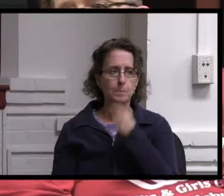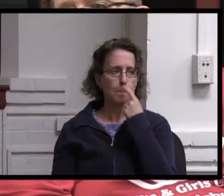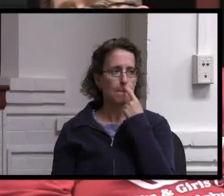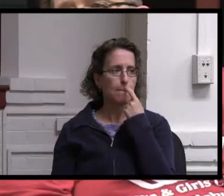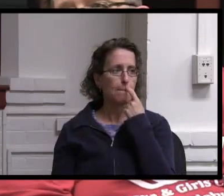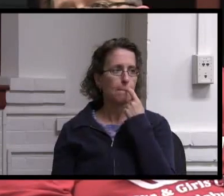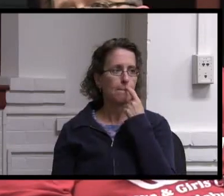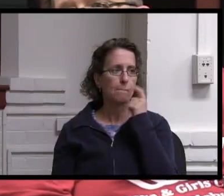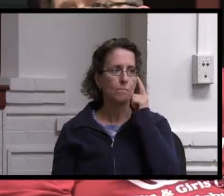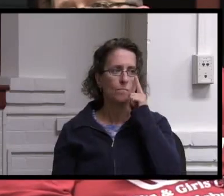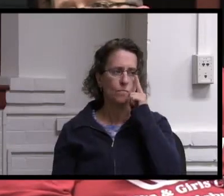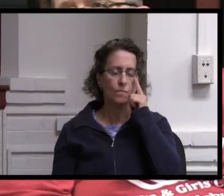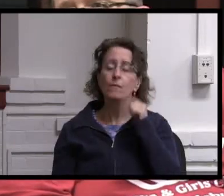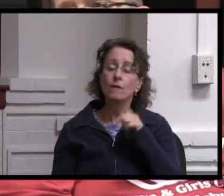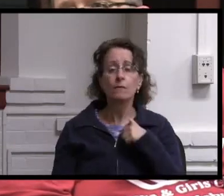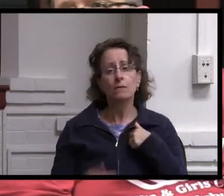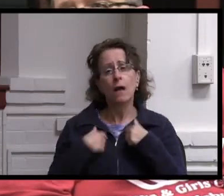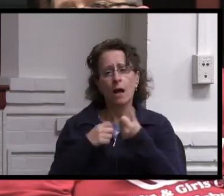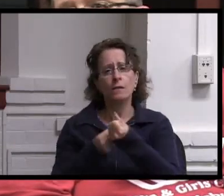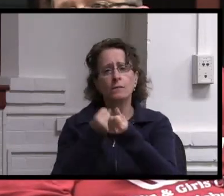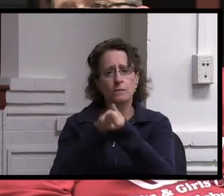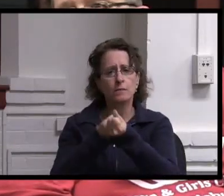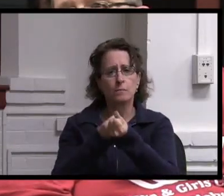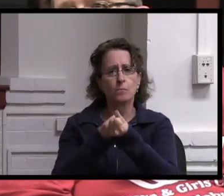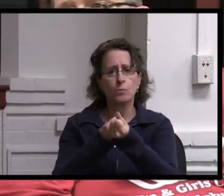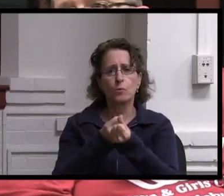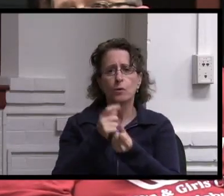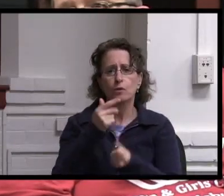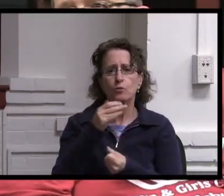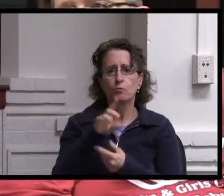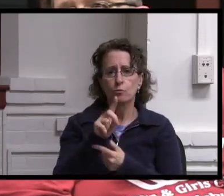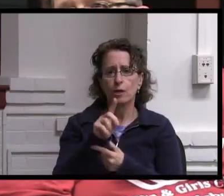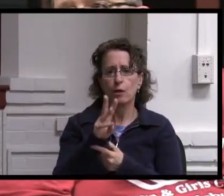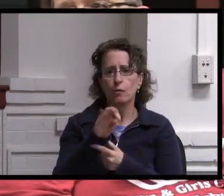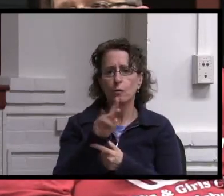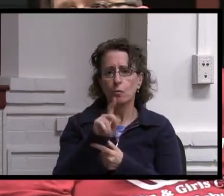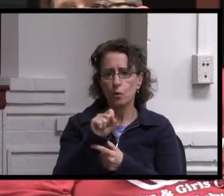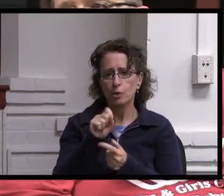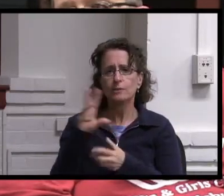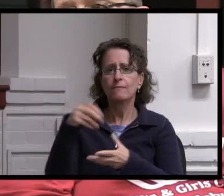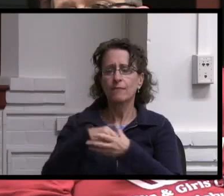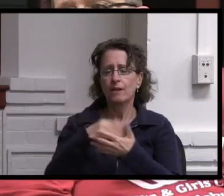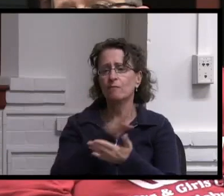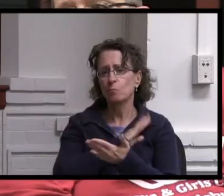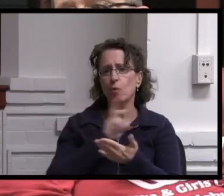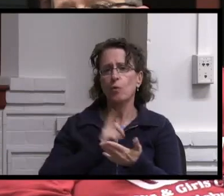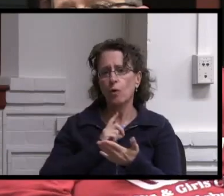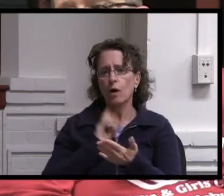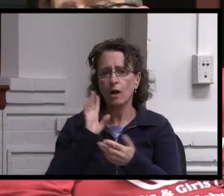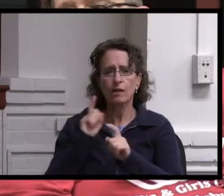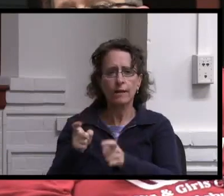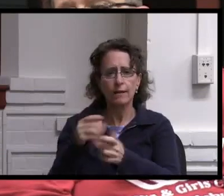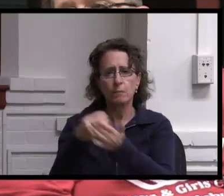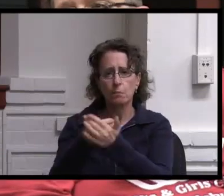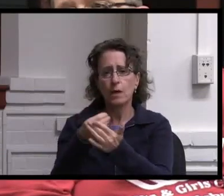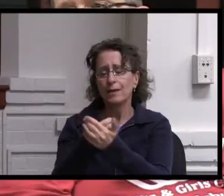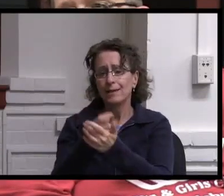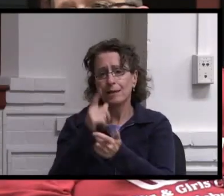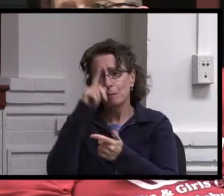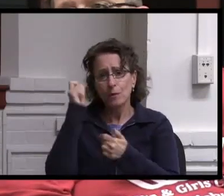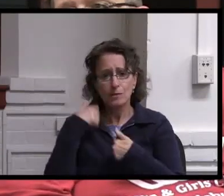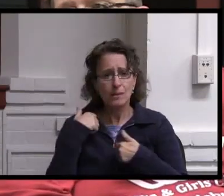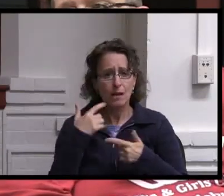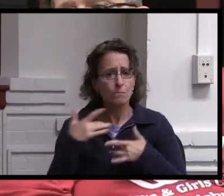also, I'm a supporter of Groundworks, and I serve on the board because of my interest in this